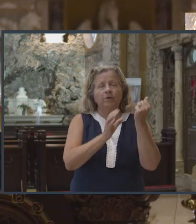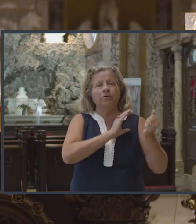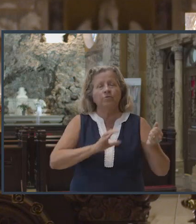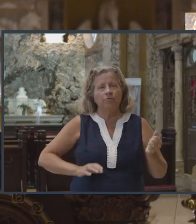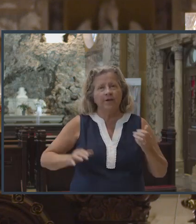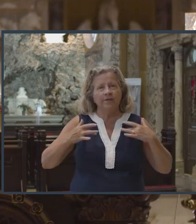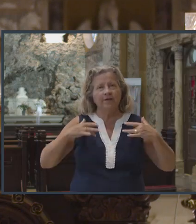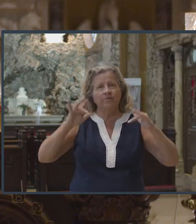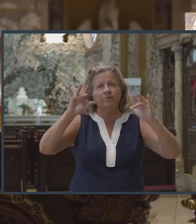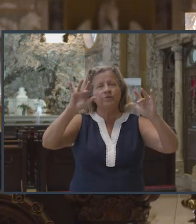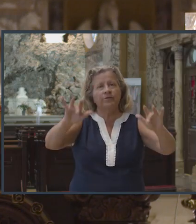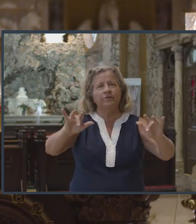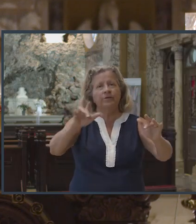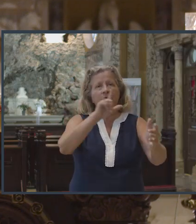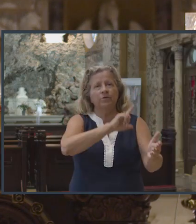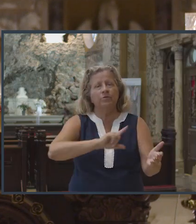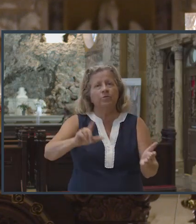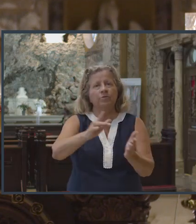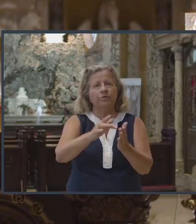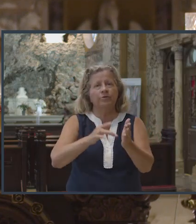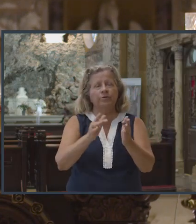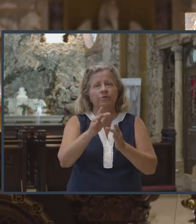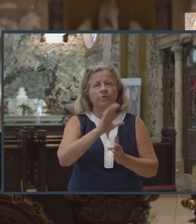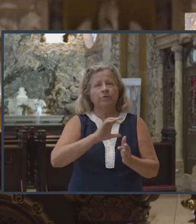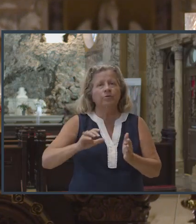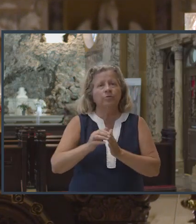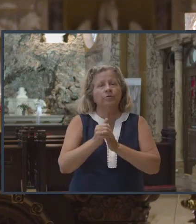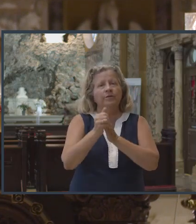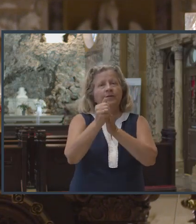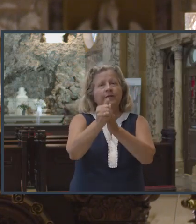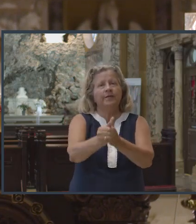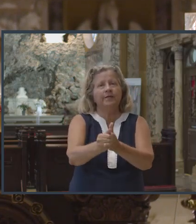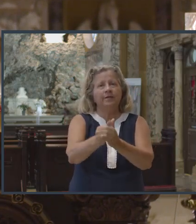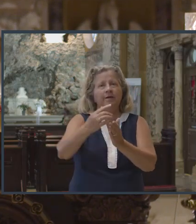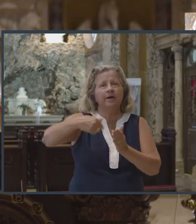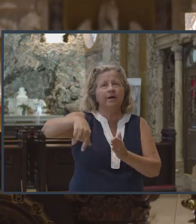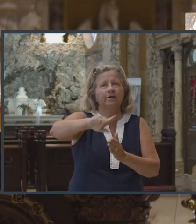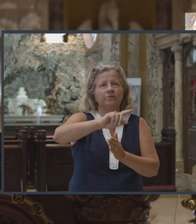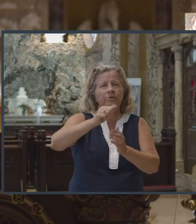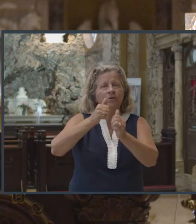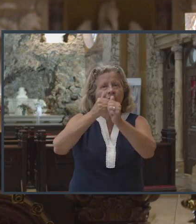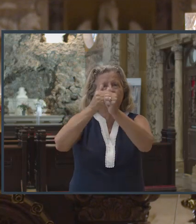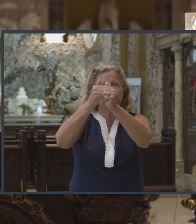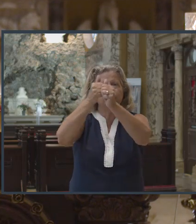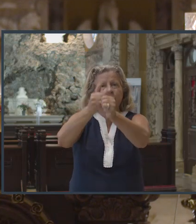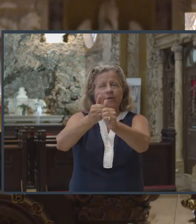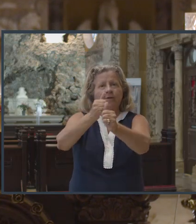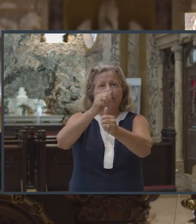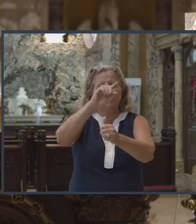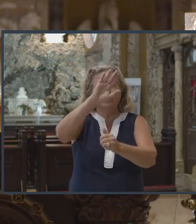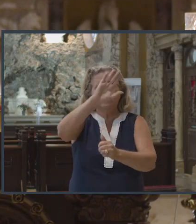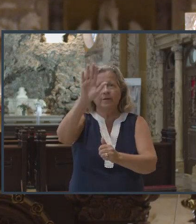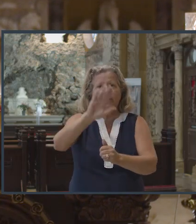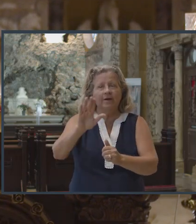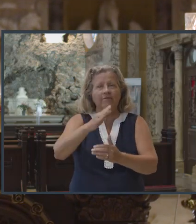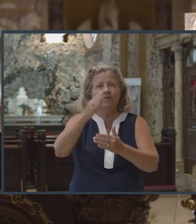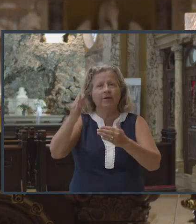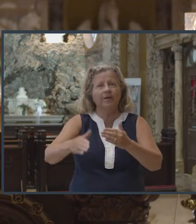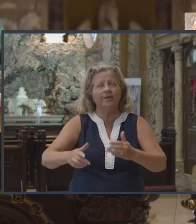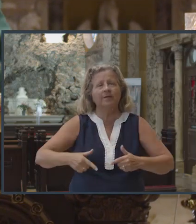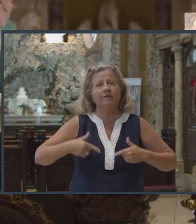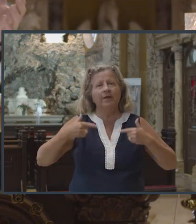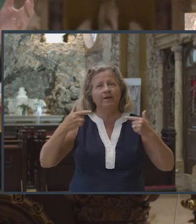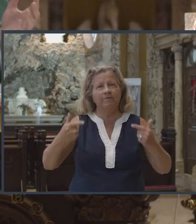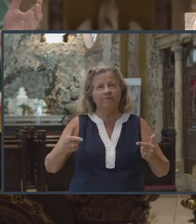mercy. Lord Jesus, you lead us to everlasting life. Lord, have mercy. Lord, have